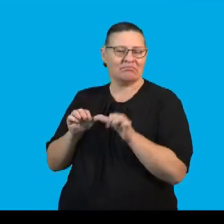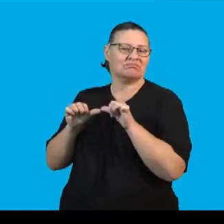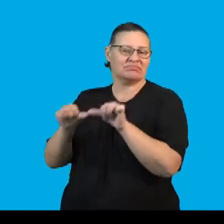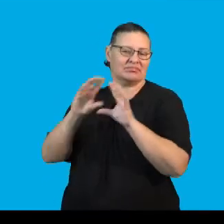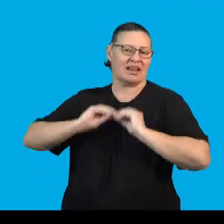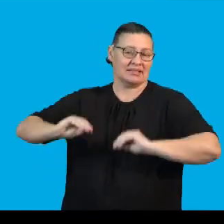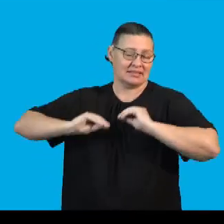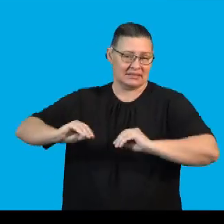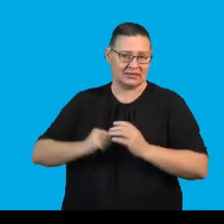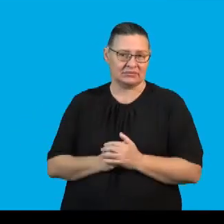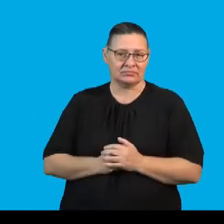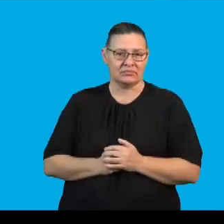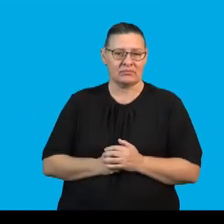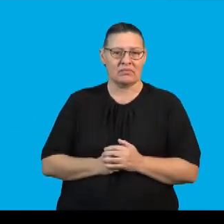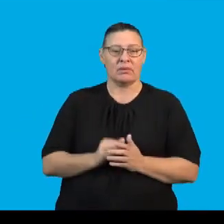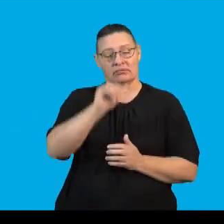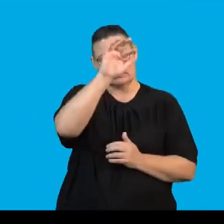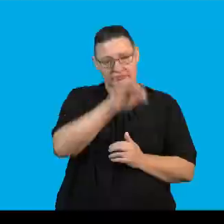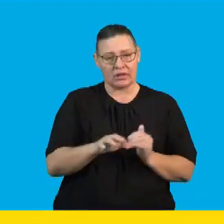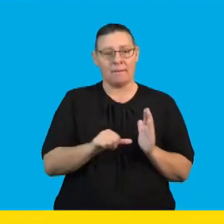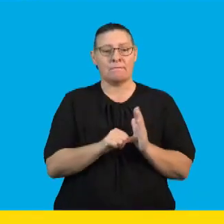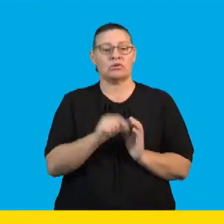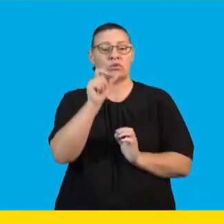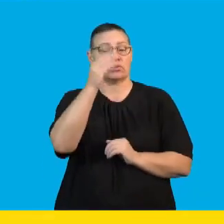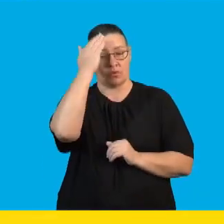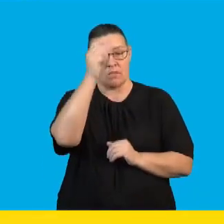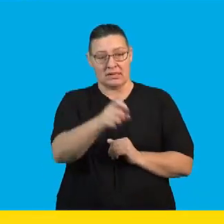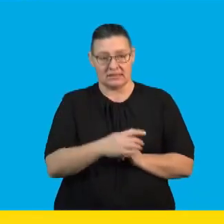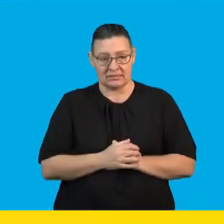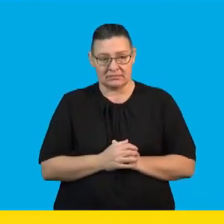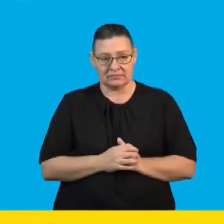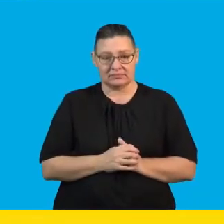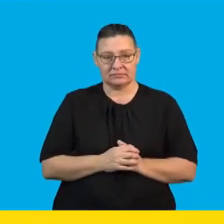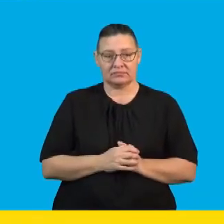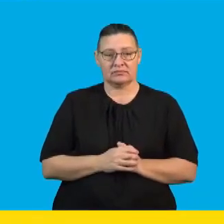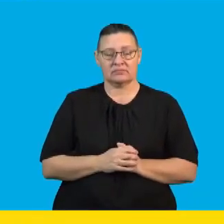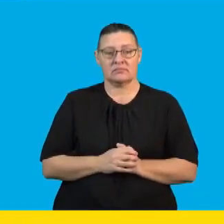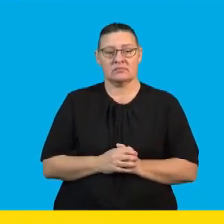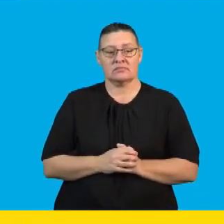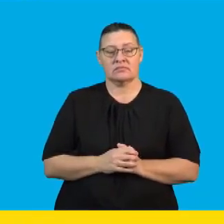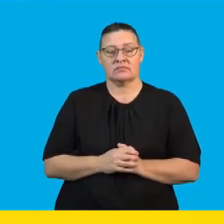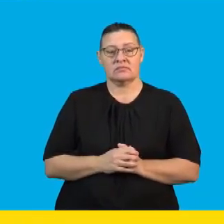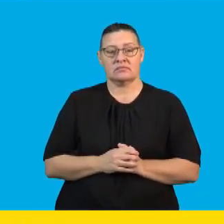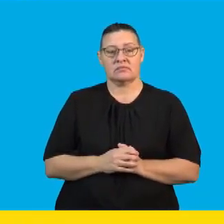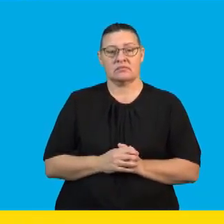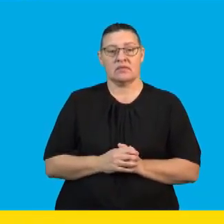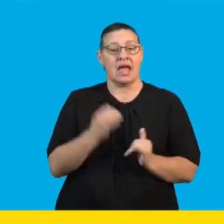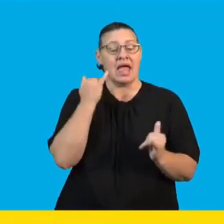we'll engage with them as we carry on, but you need to know the keywords and you also need to know the